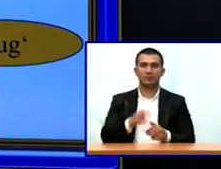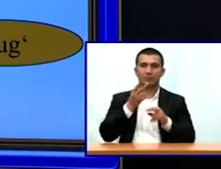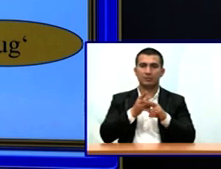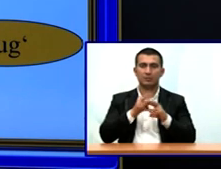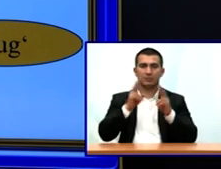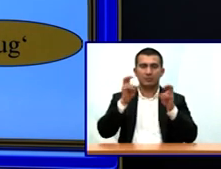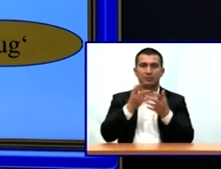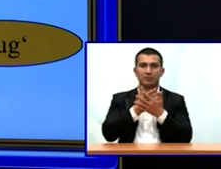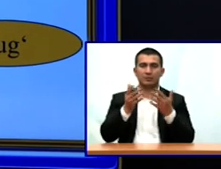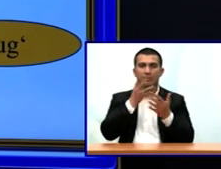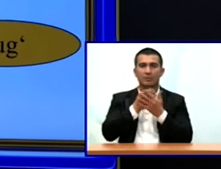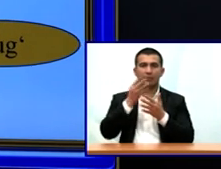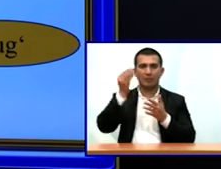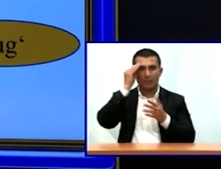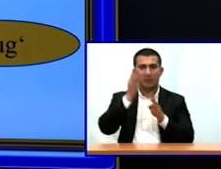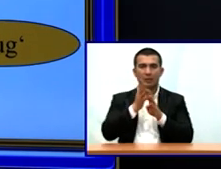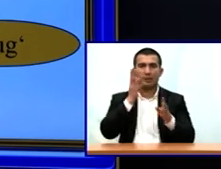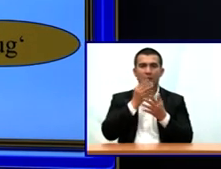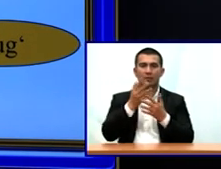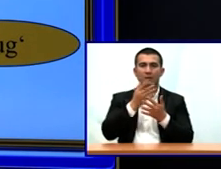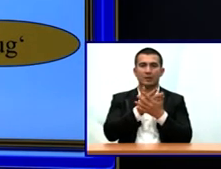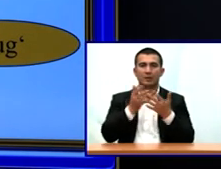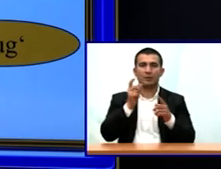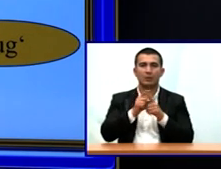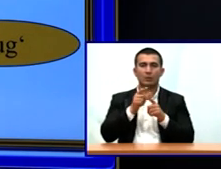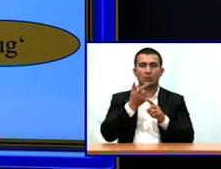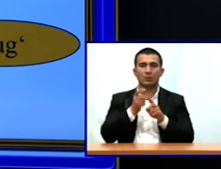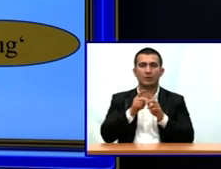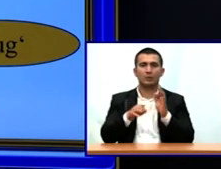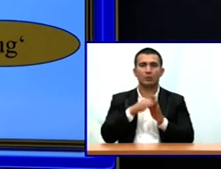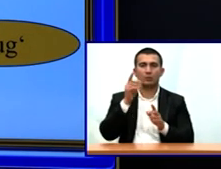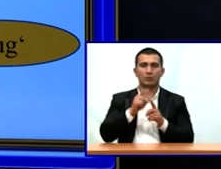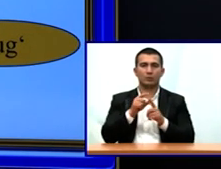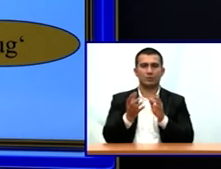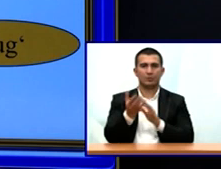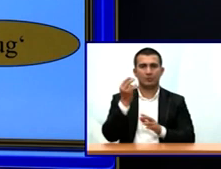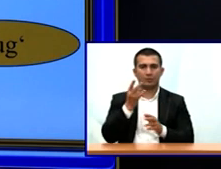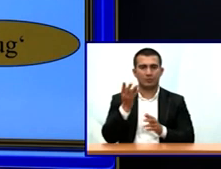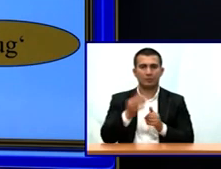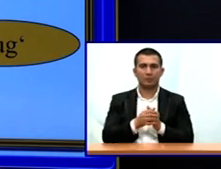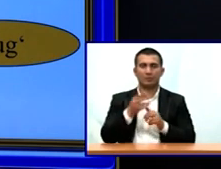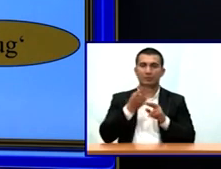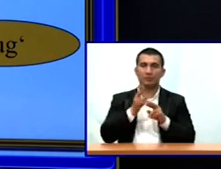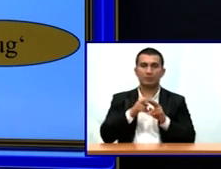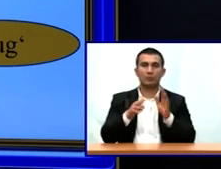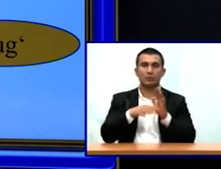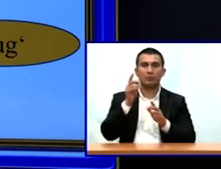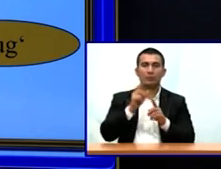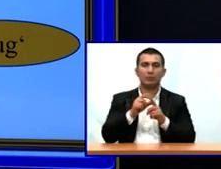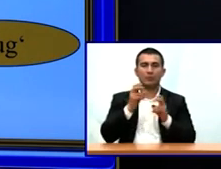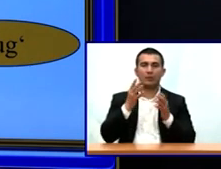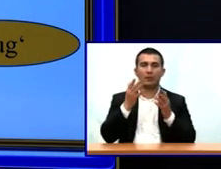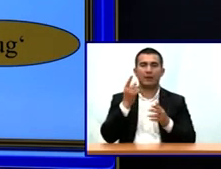Mashqdagi ma'nodosh so'zlar qatoridan biz hikmatli so'z topishimiz kerak. Xo'p, ushbu ma'nodosh so'zlarimizga qaysi